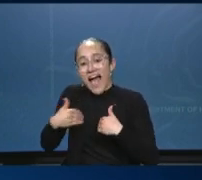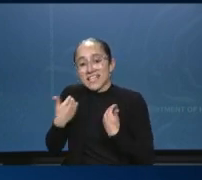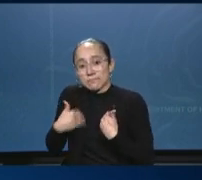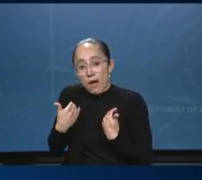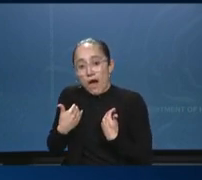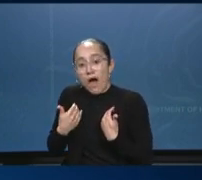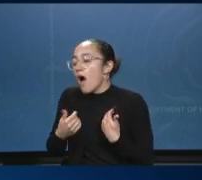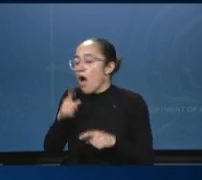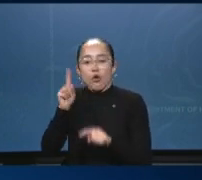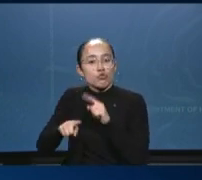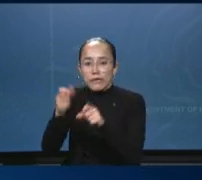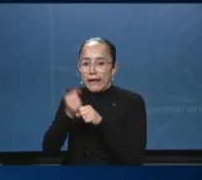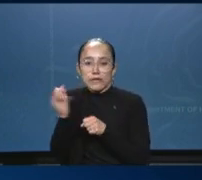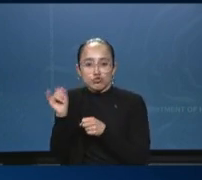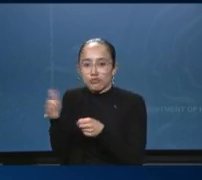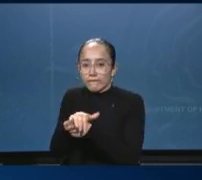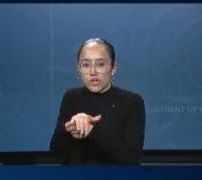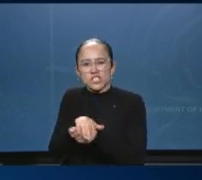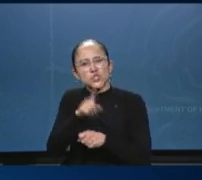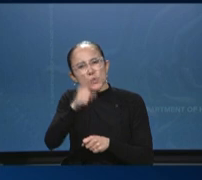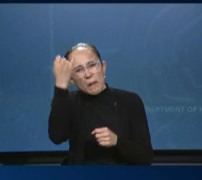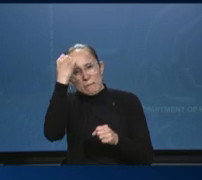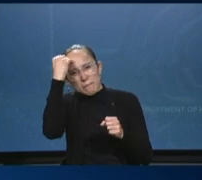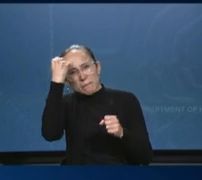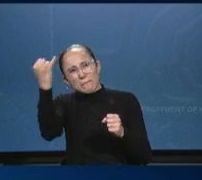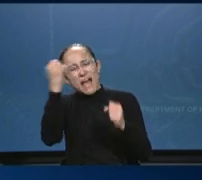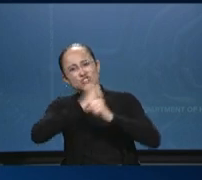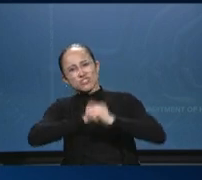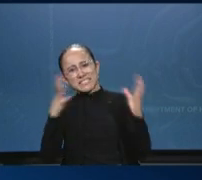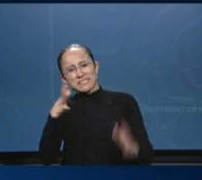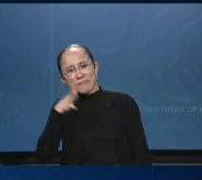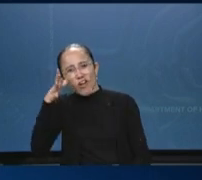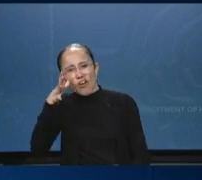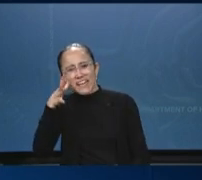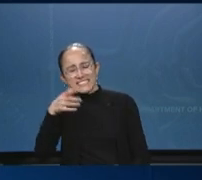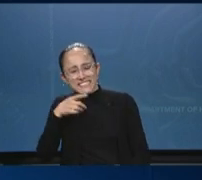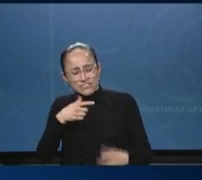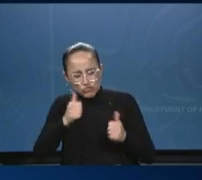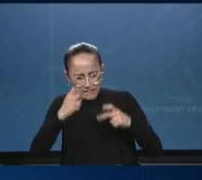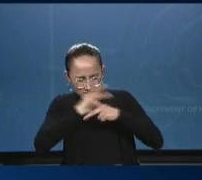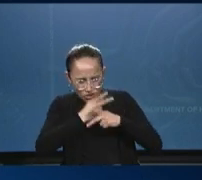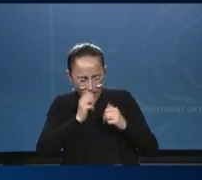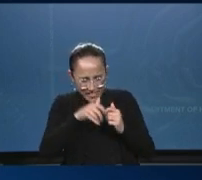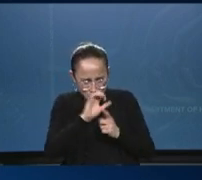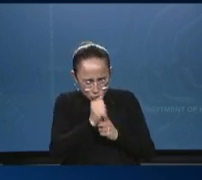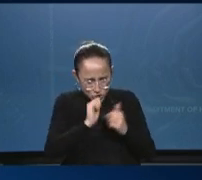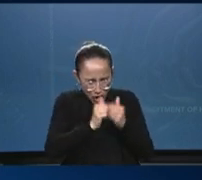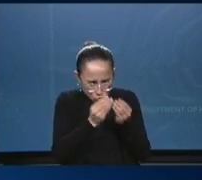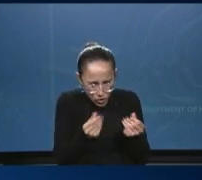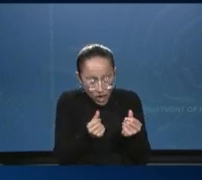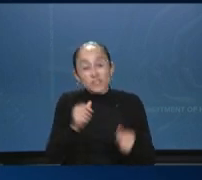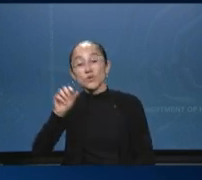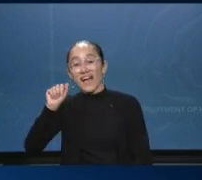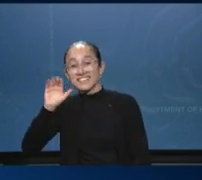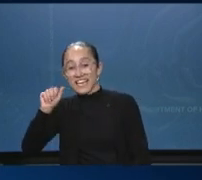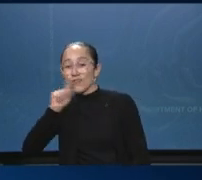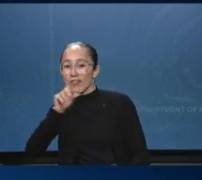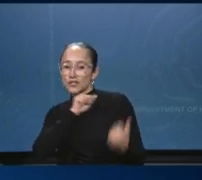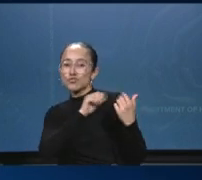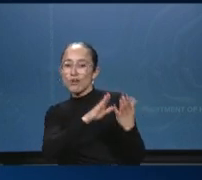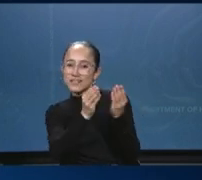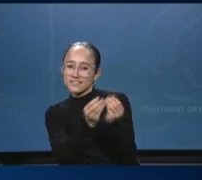to imagine that sort of situation. The Affordable Care Act has fundamentally addressed that piece.